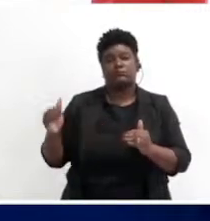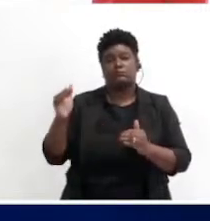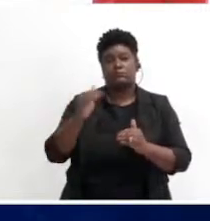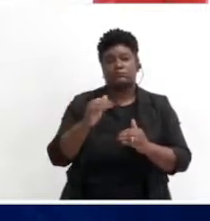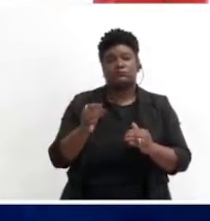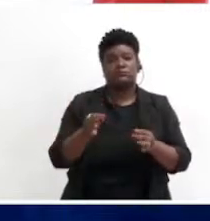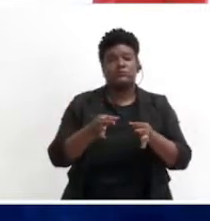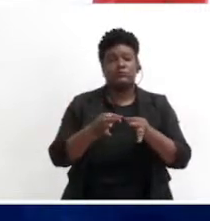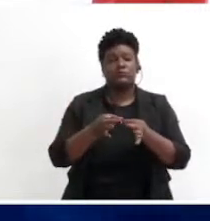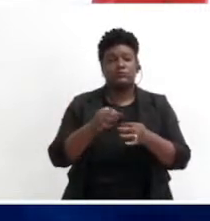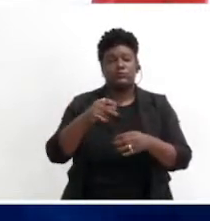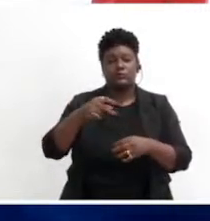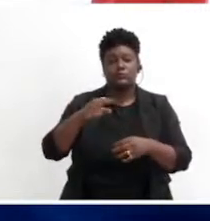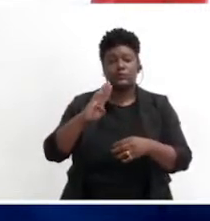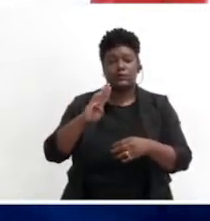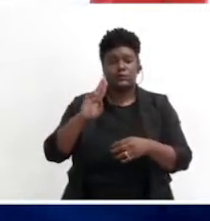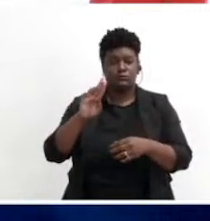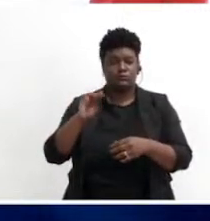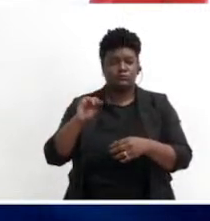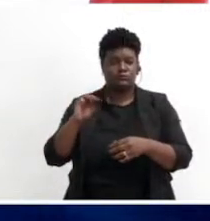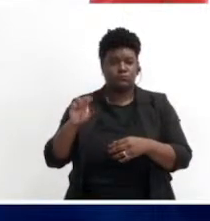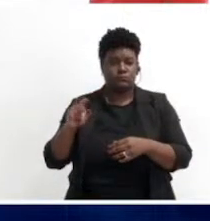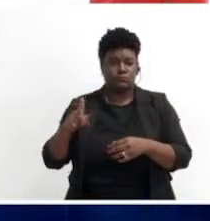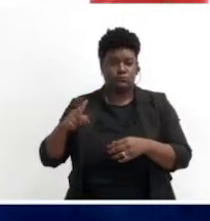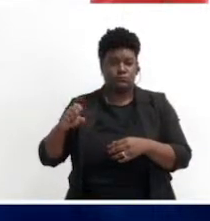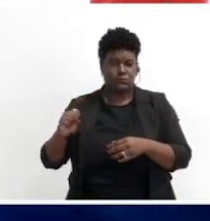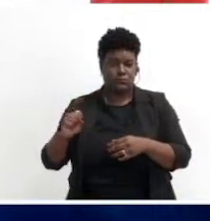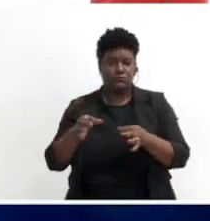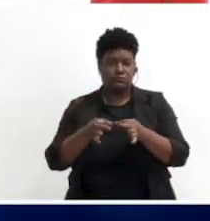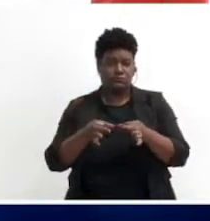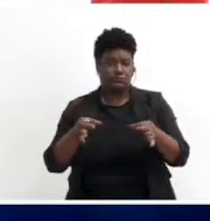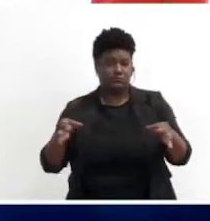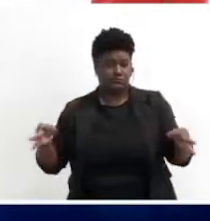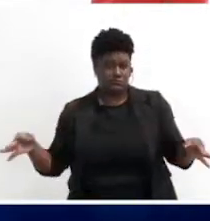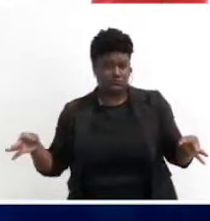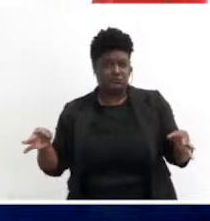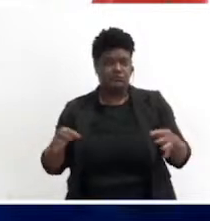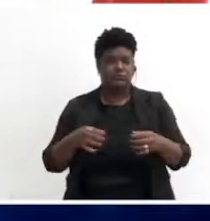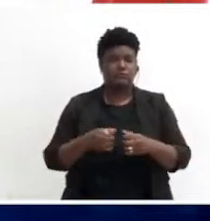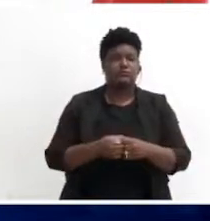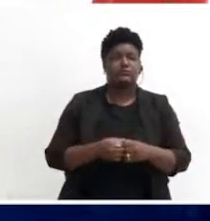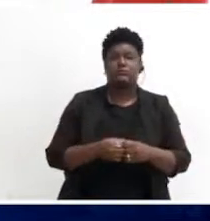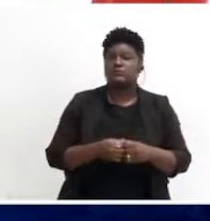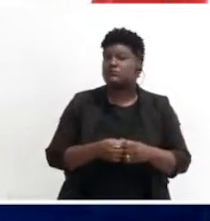I/O on your chip than you can with a solder bump process.